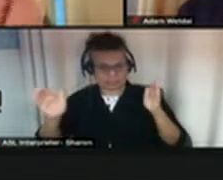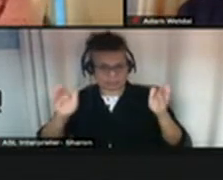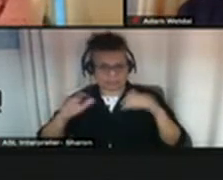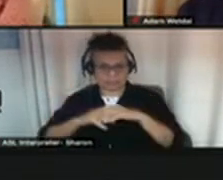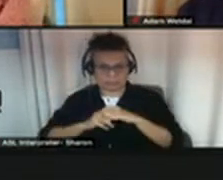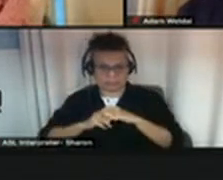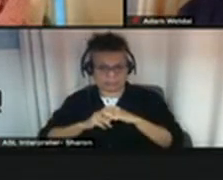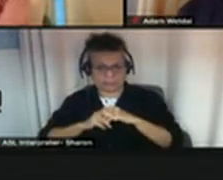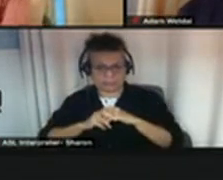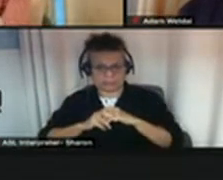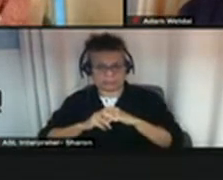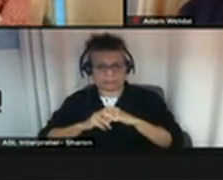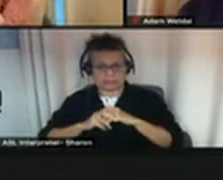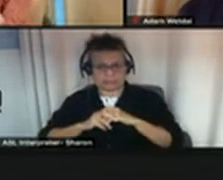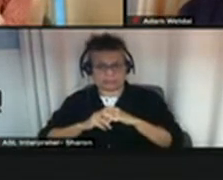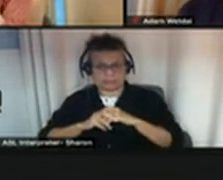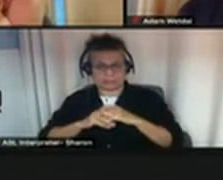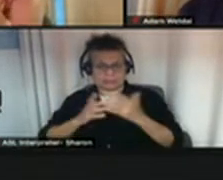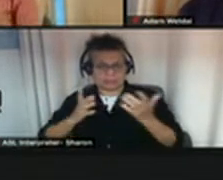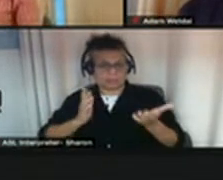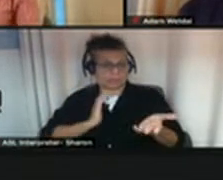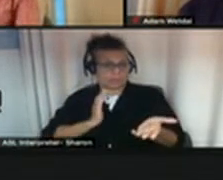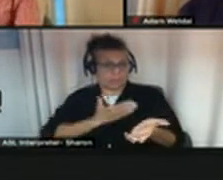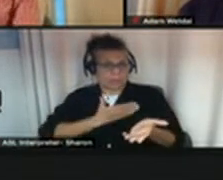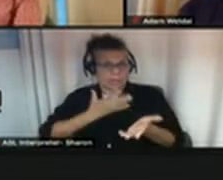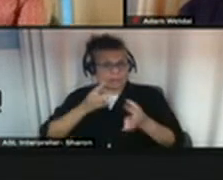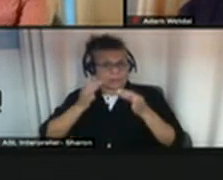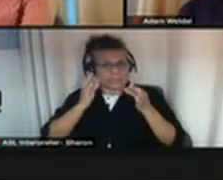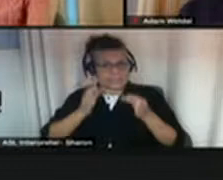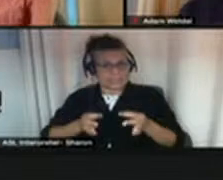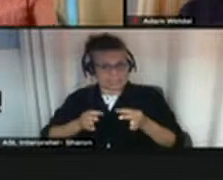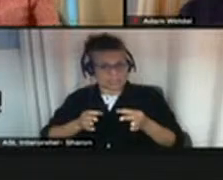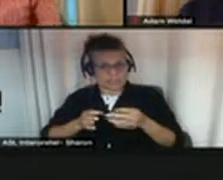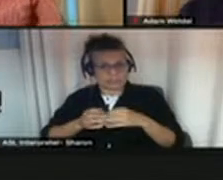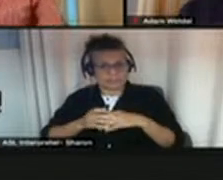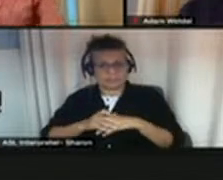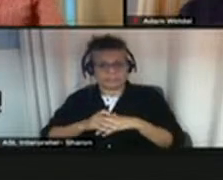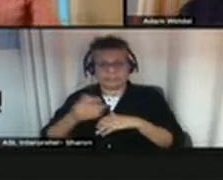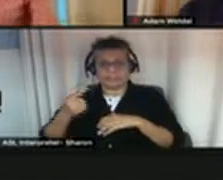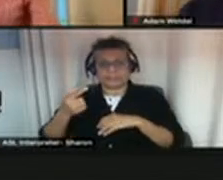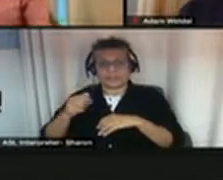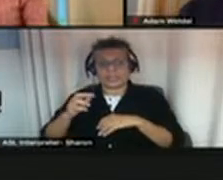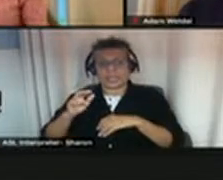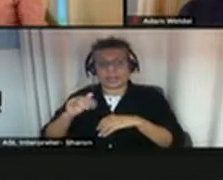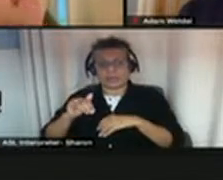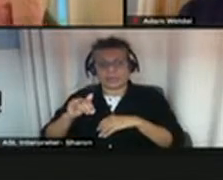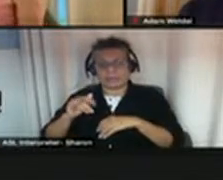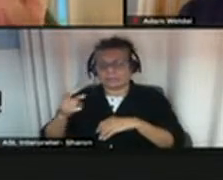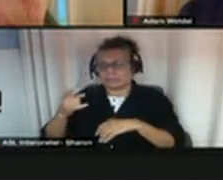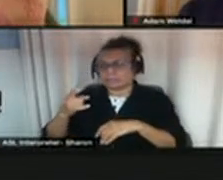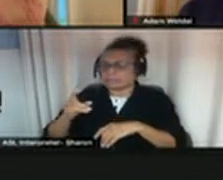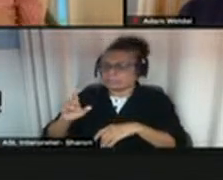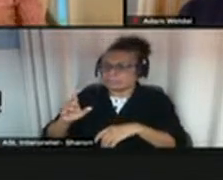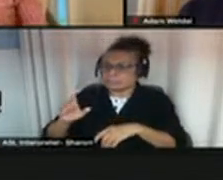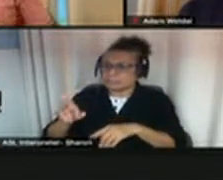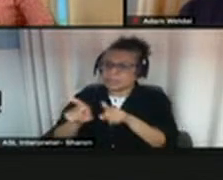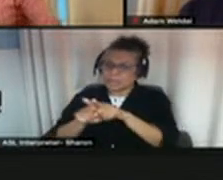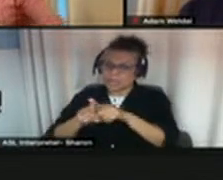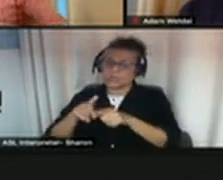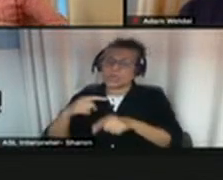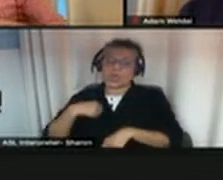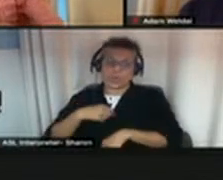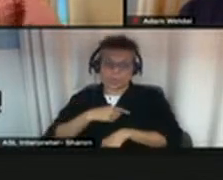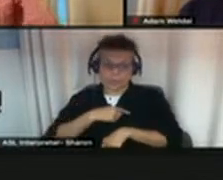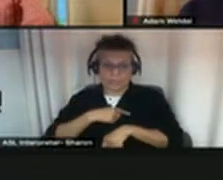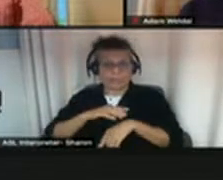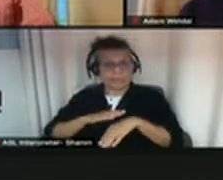in where our decision making comes from. Yeah, and to Ms. Spadafore's point, Mr. Iovino, we have been on the